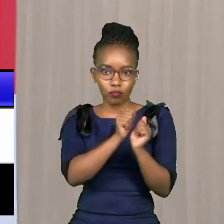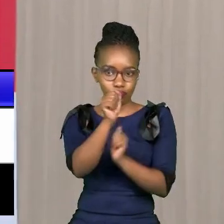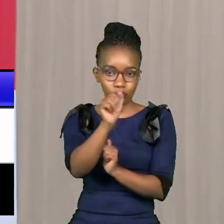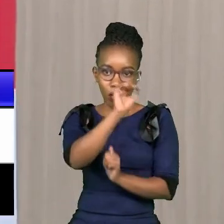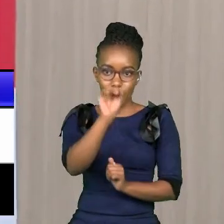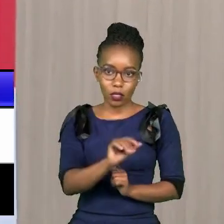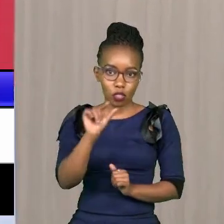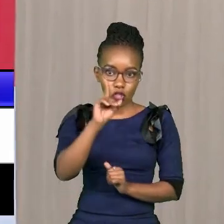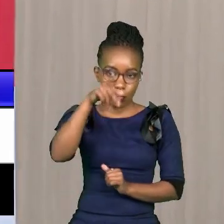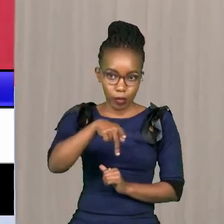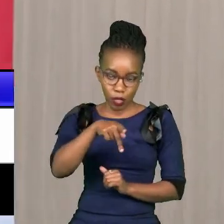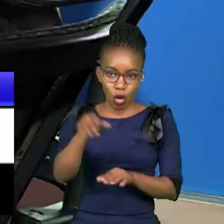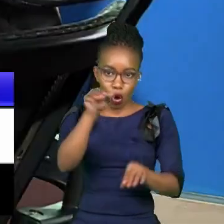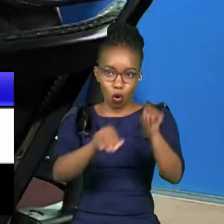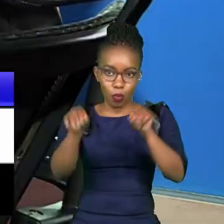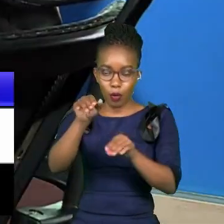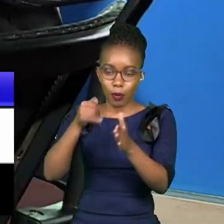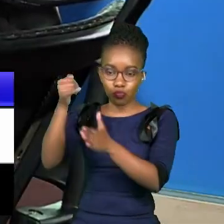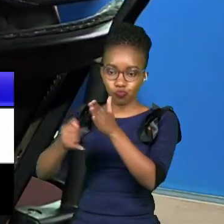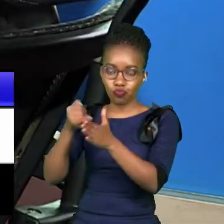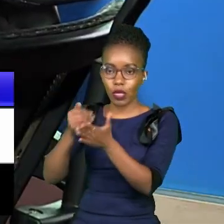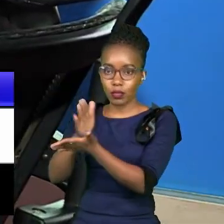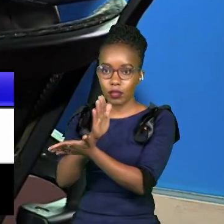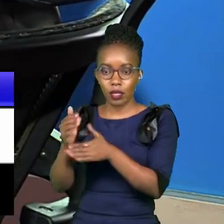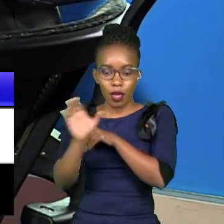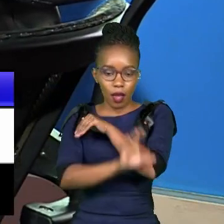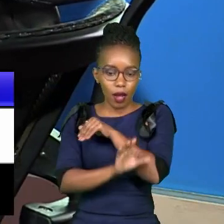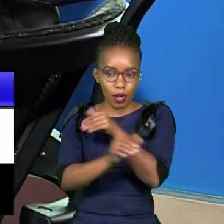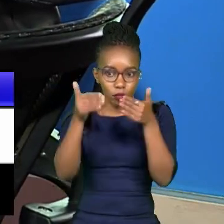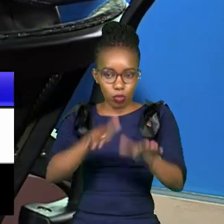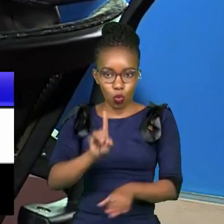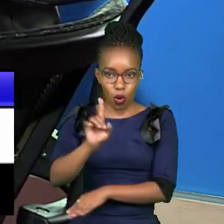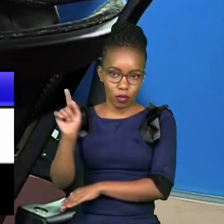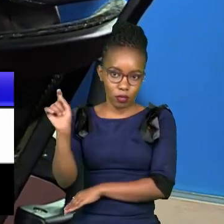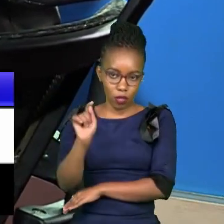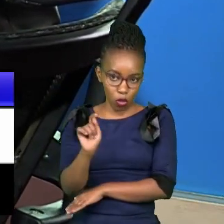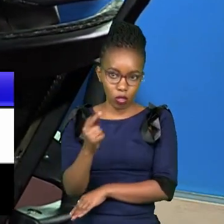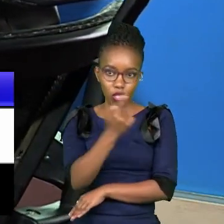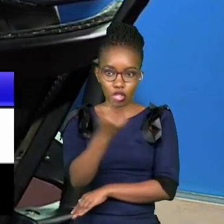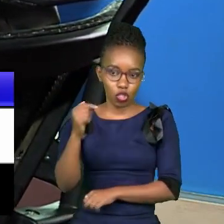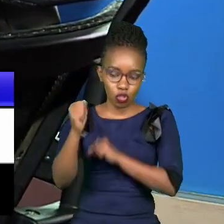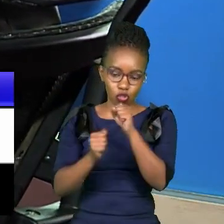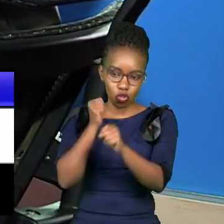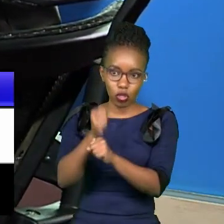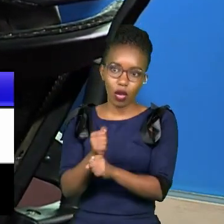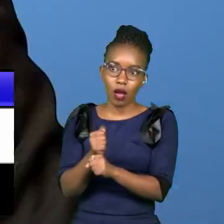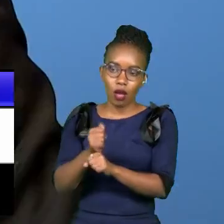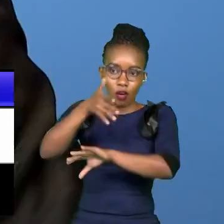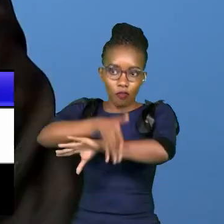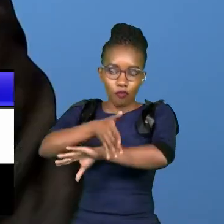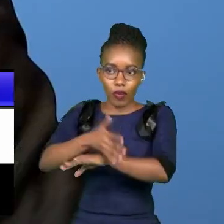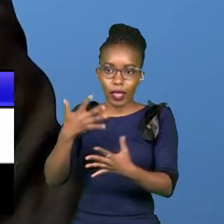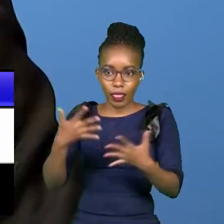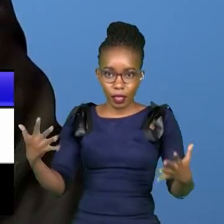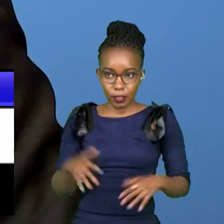GDP contribution by the manufacturing sector, with the country losing close to 1 trillion Kenyan shillings annually to counterfeit goods. The